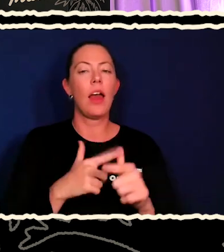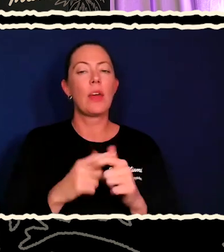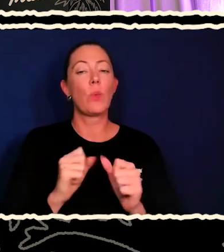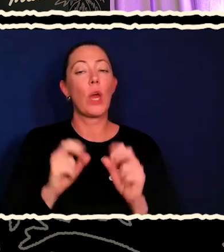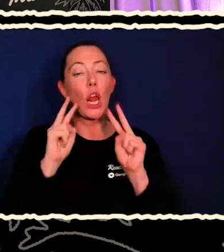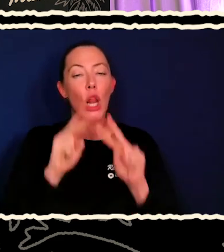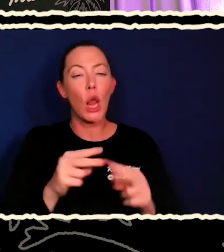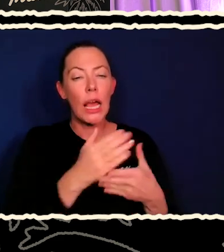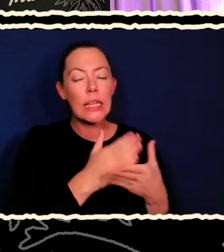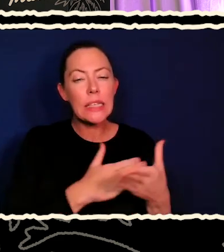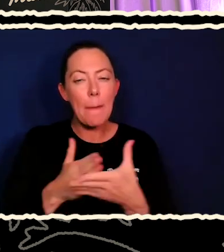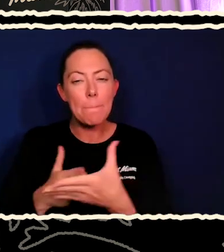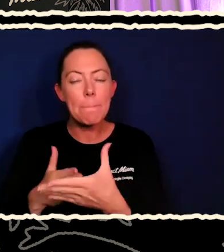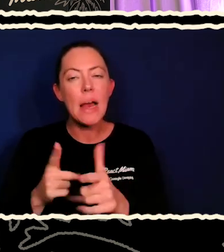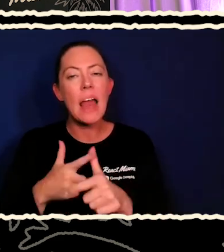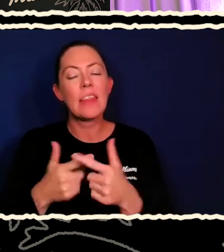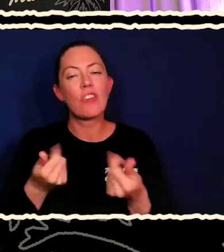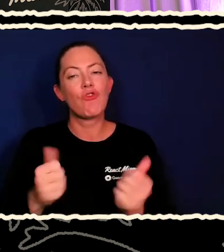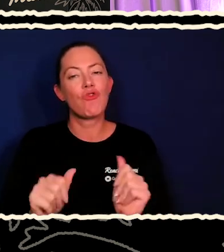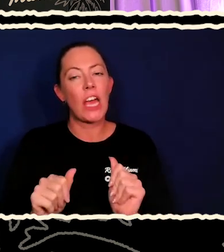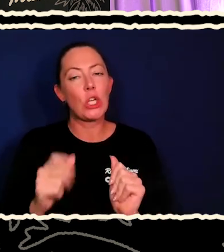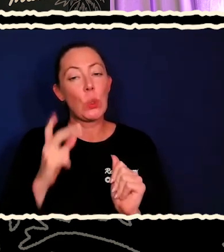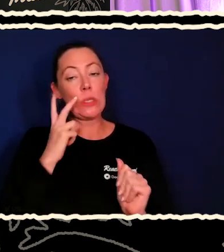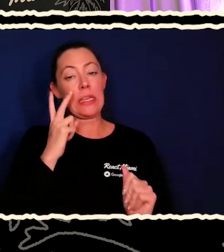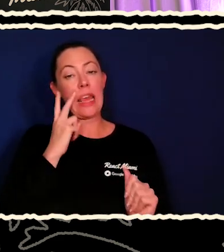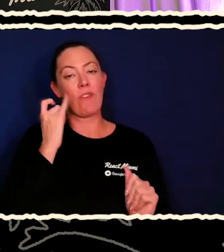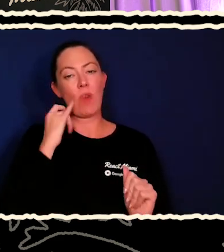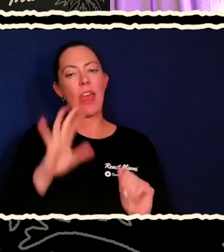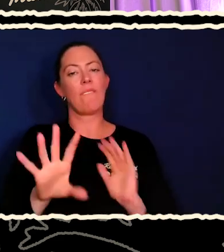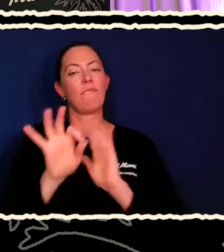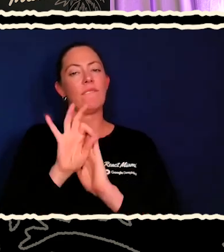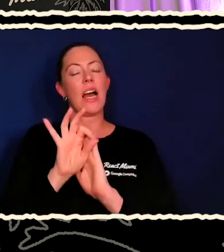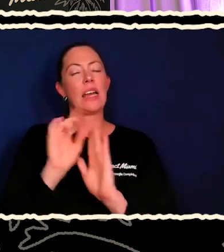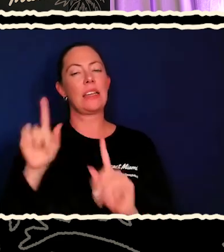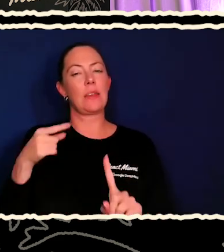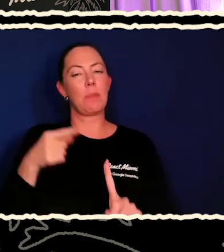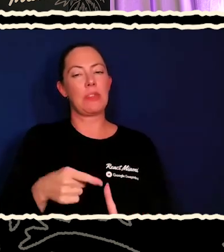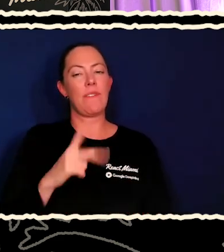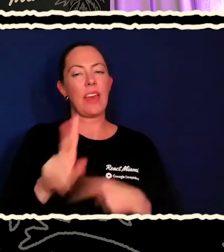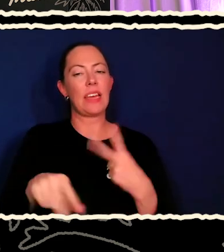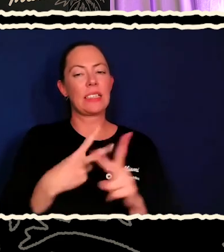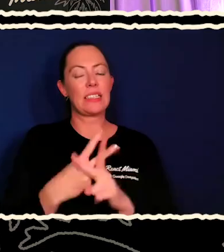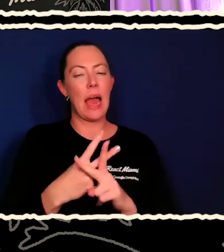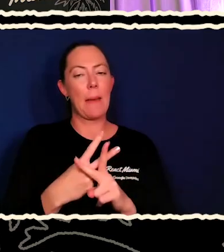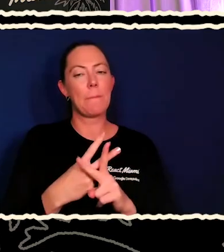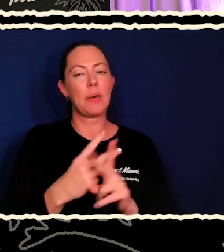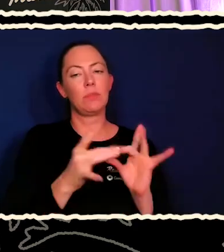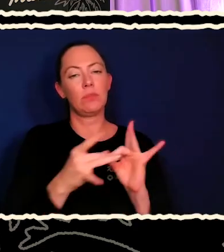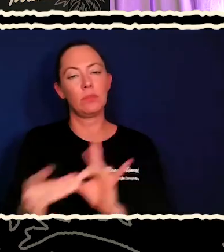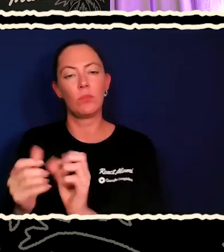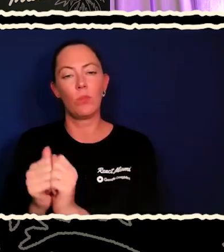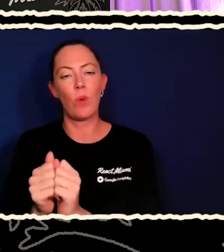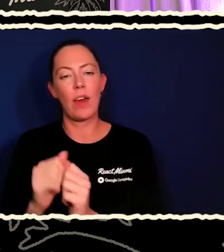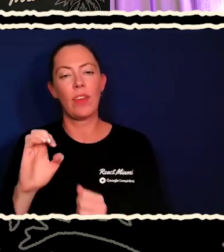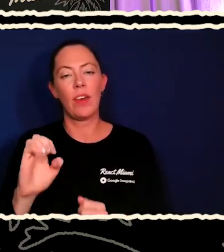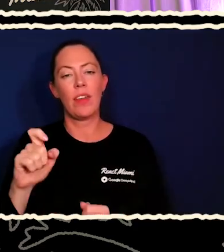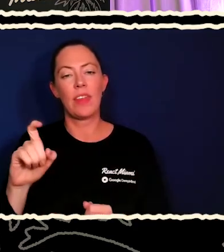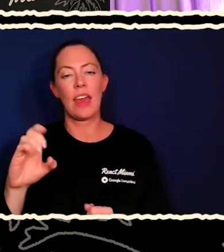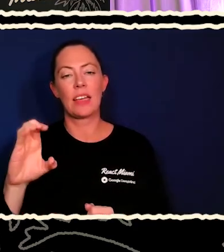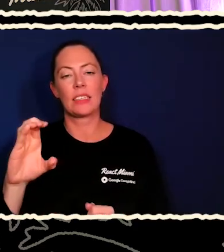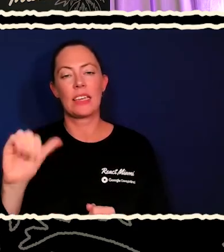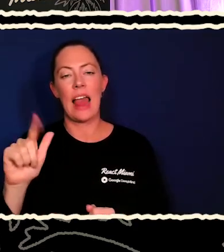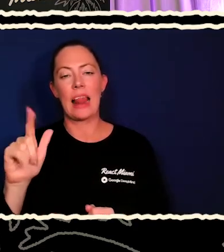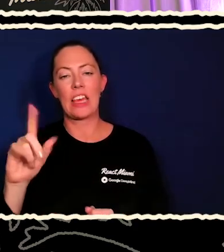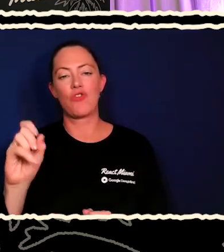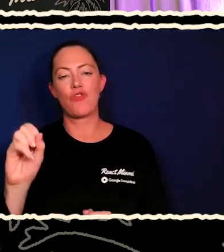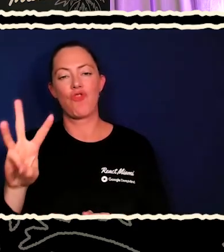them and then try to see if we can find a particular type that we can trace back to the Excalidraw code base. Very often, so you see